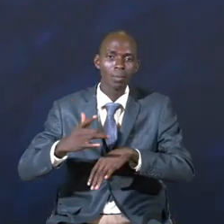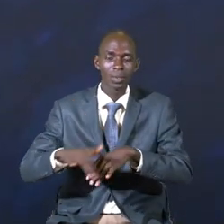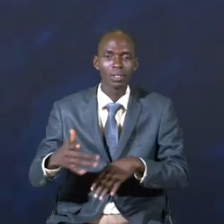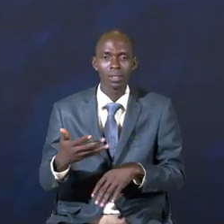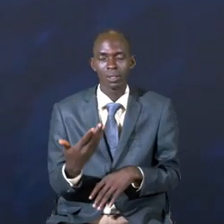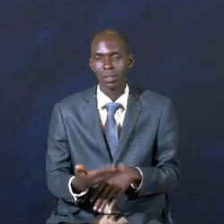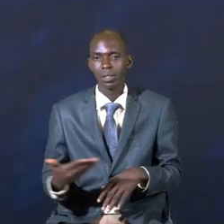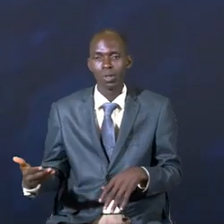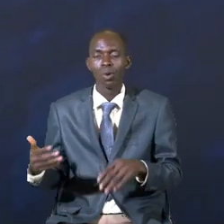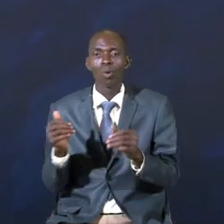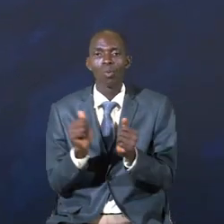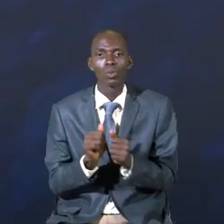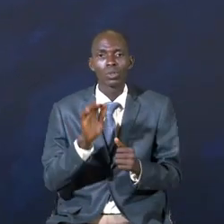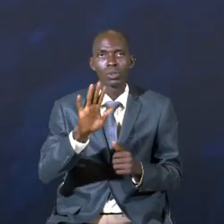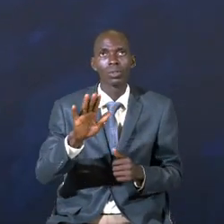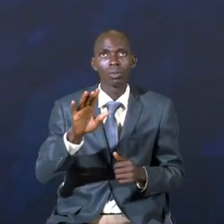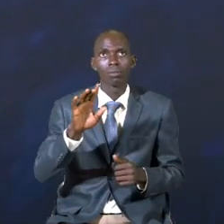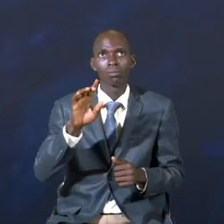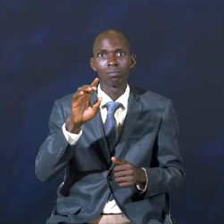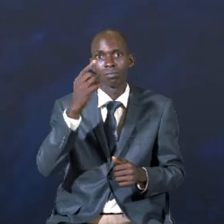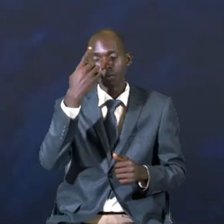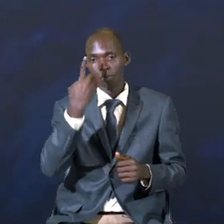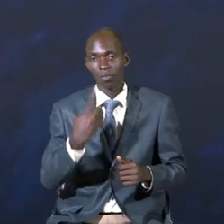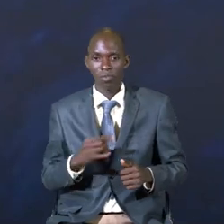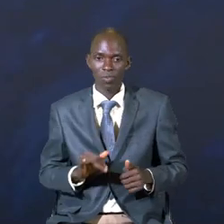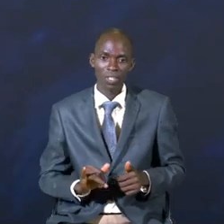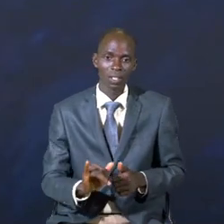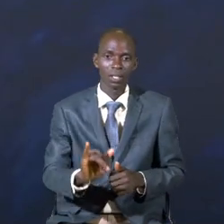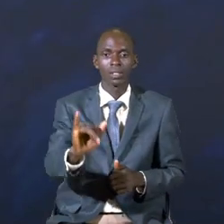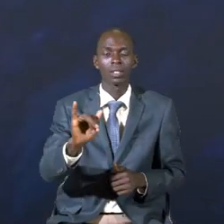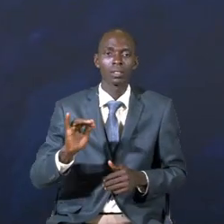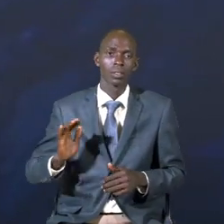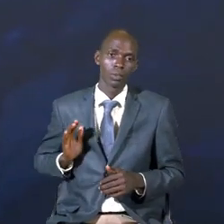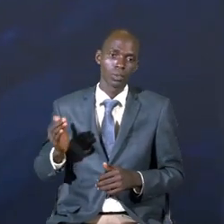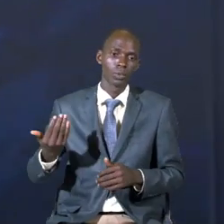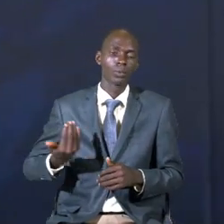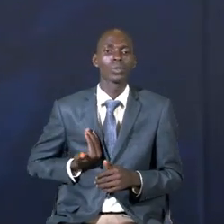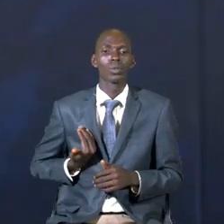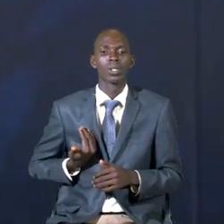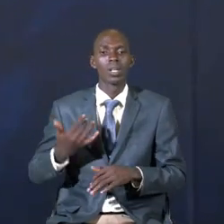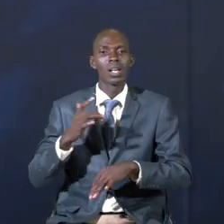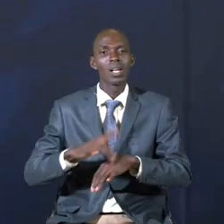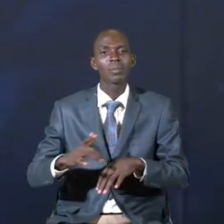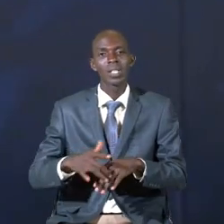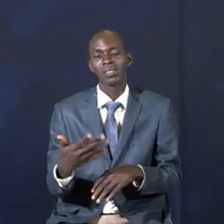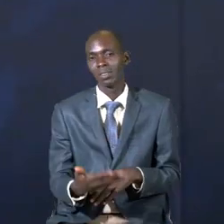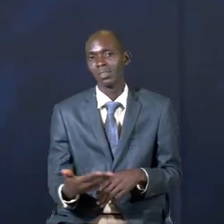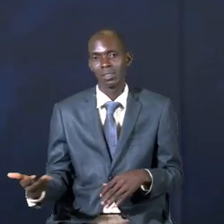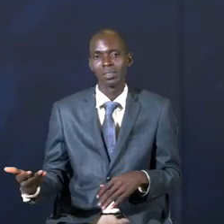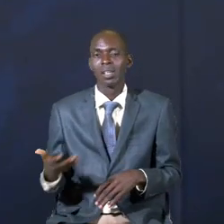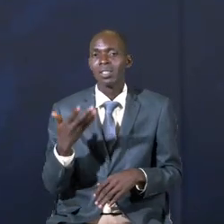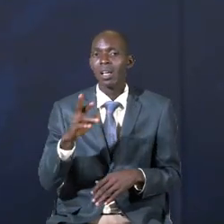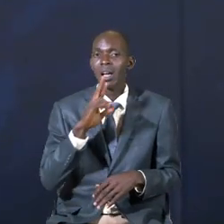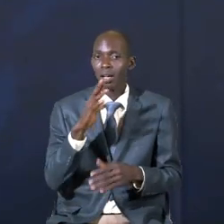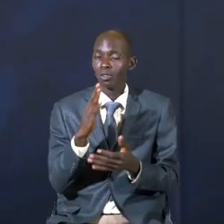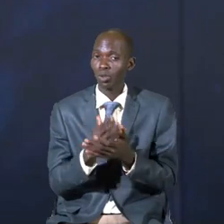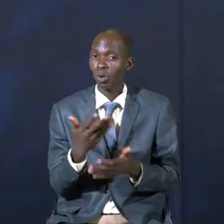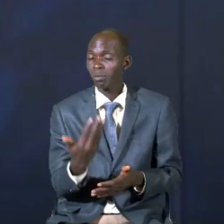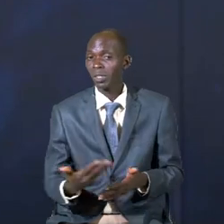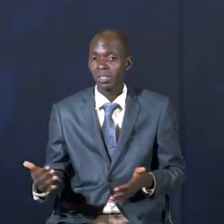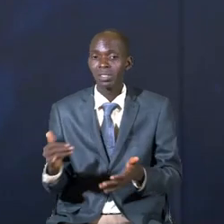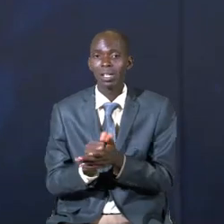eternal soul empty substance there are some substances that are